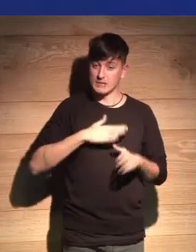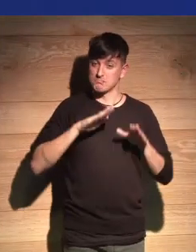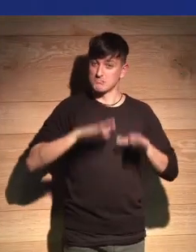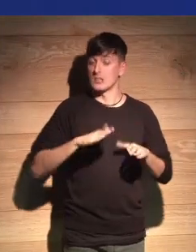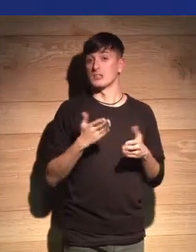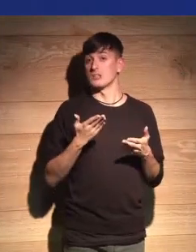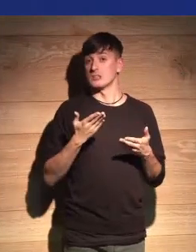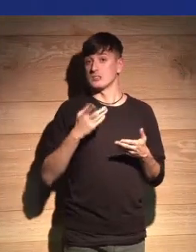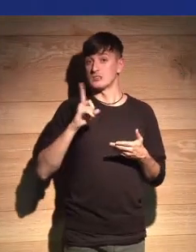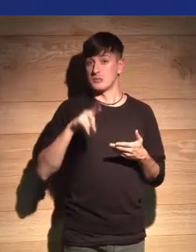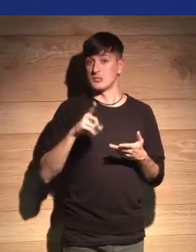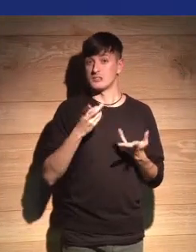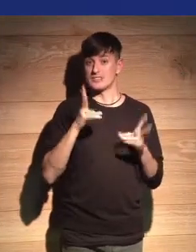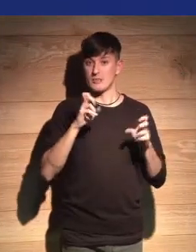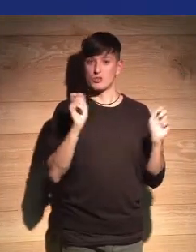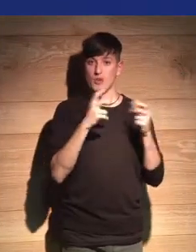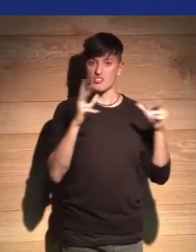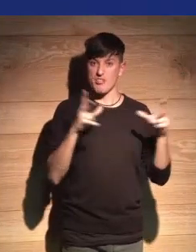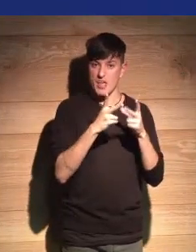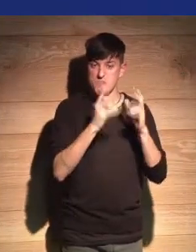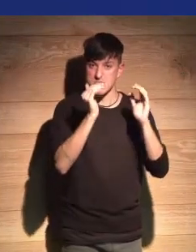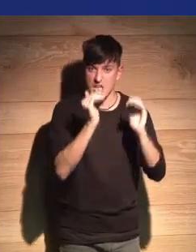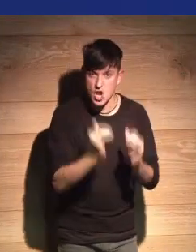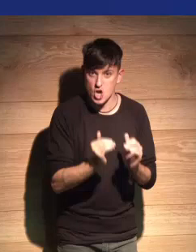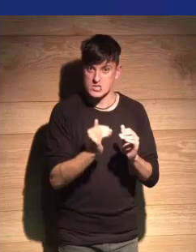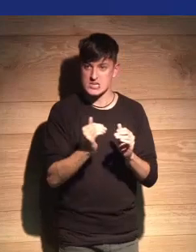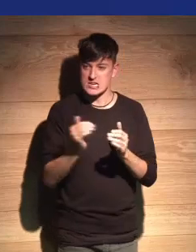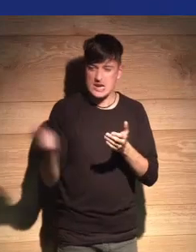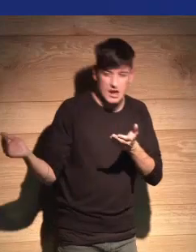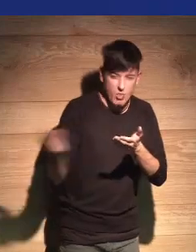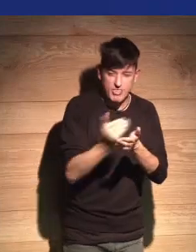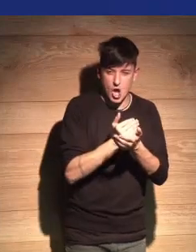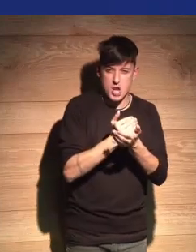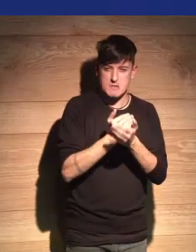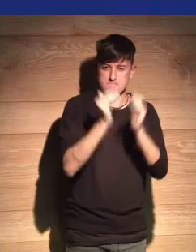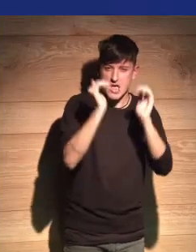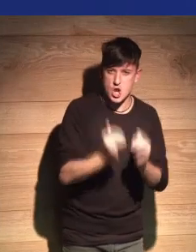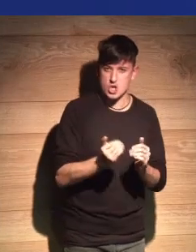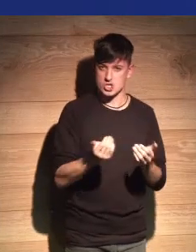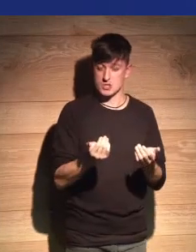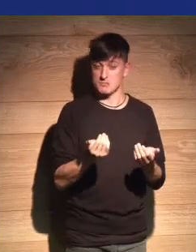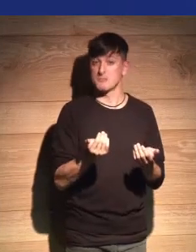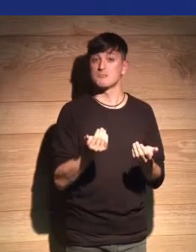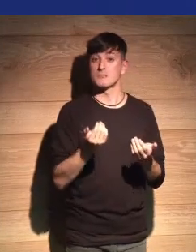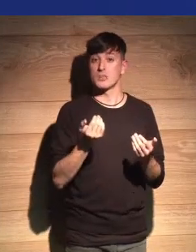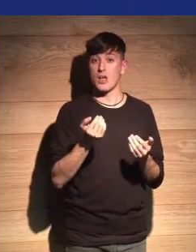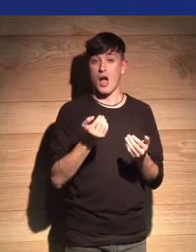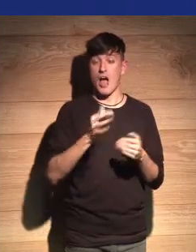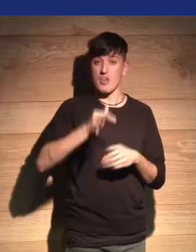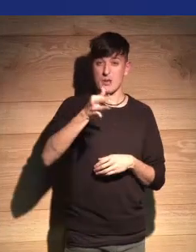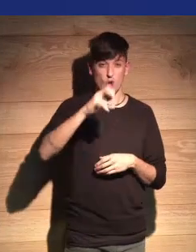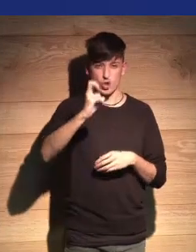also affects our welfare state because it reduces the collection of taxes